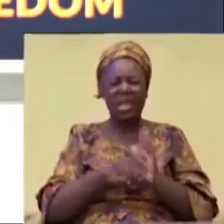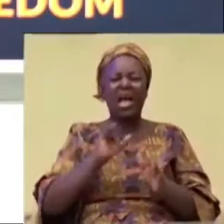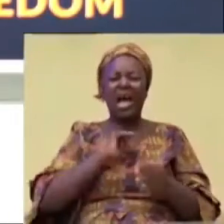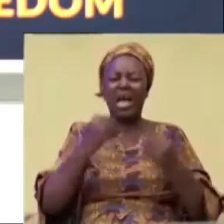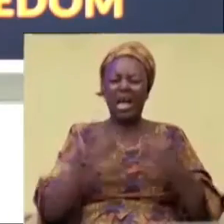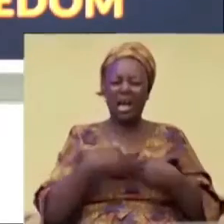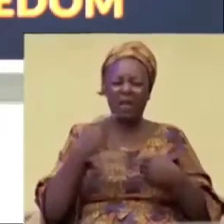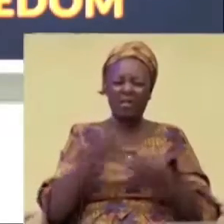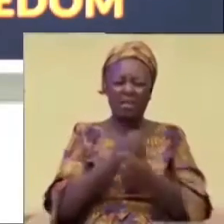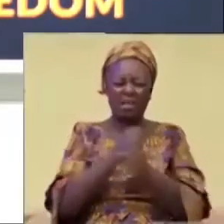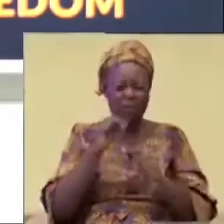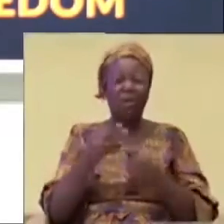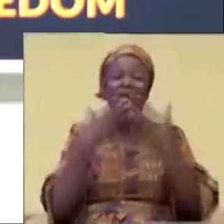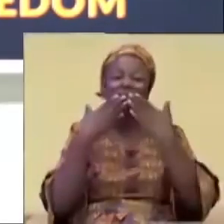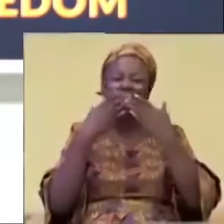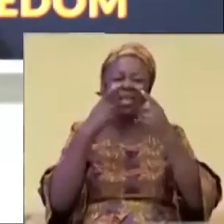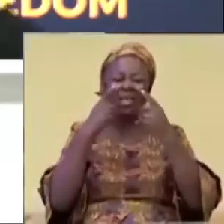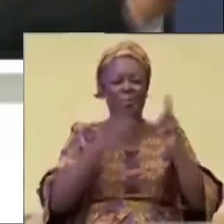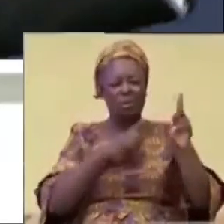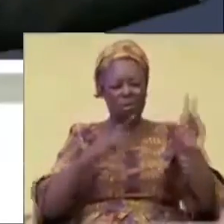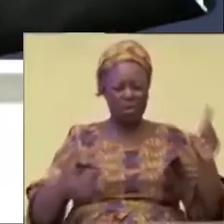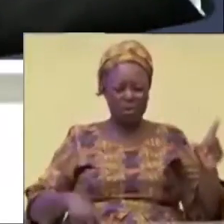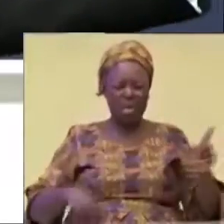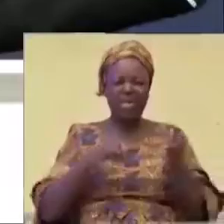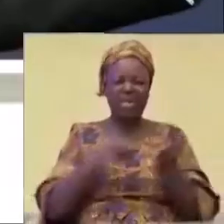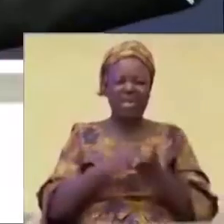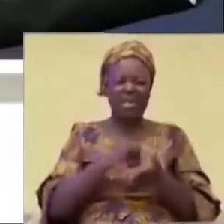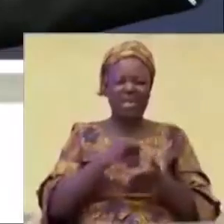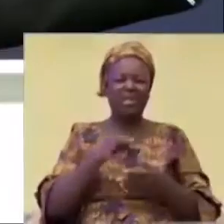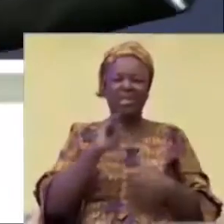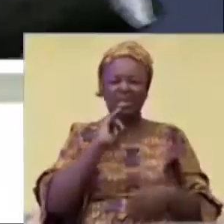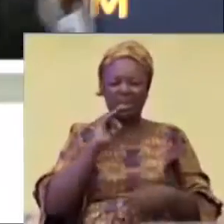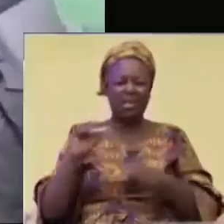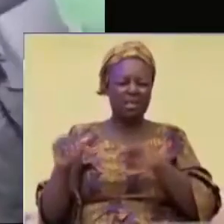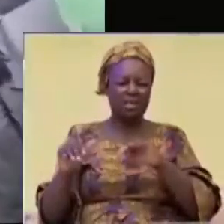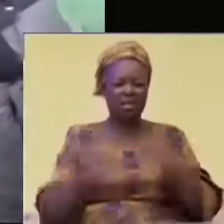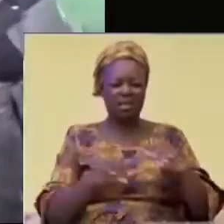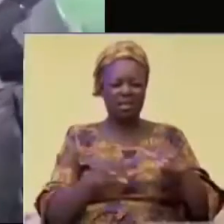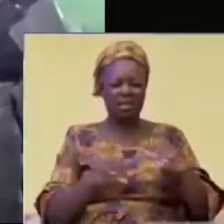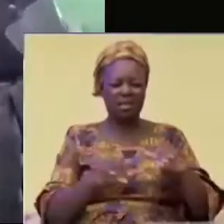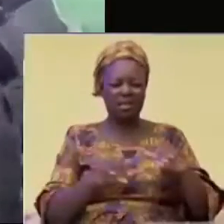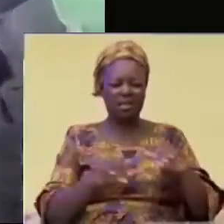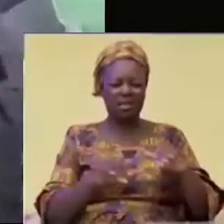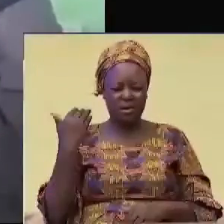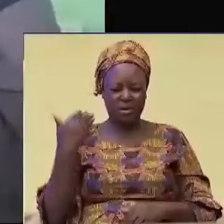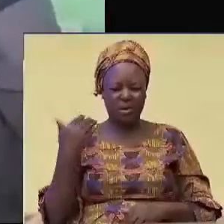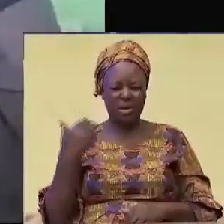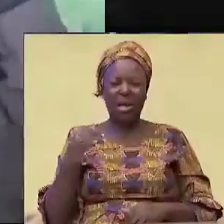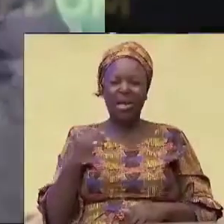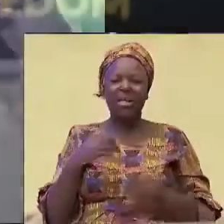I have the salvation. Thank you, Lord. It's done.